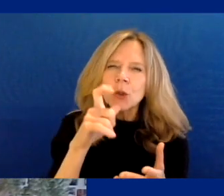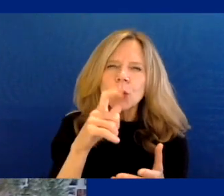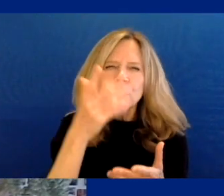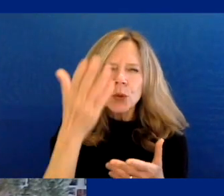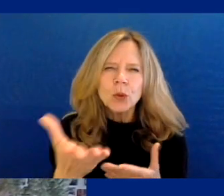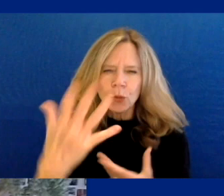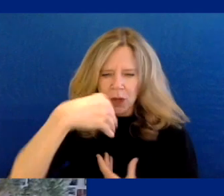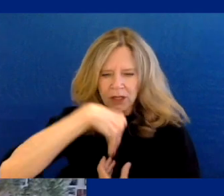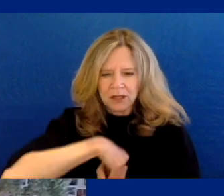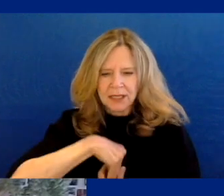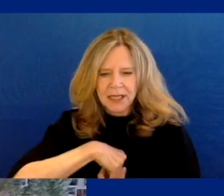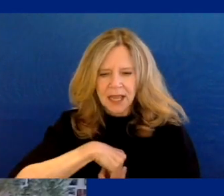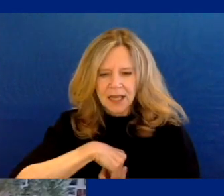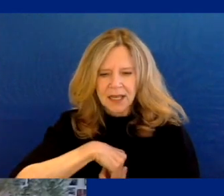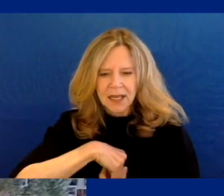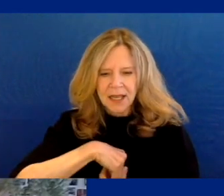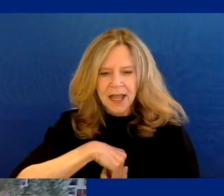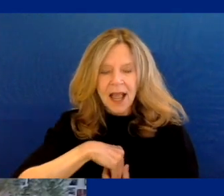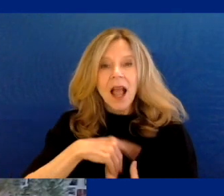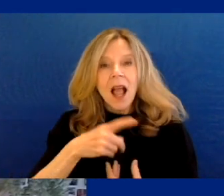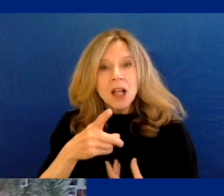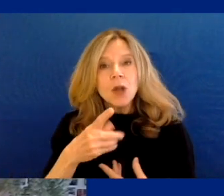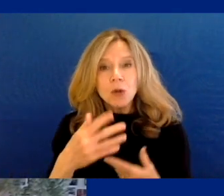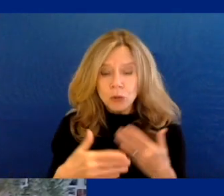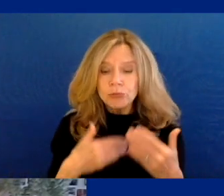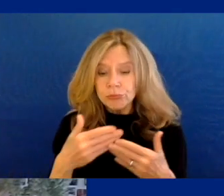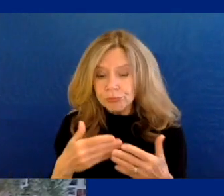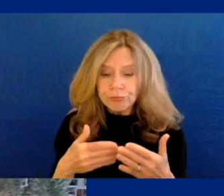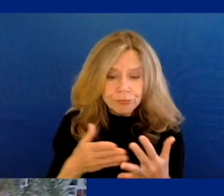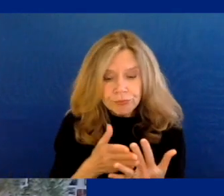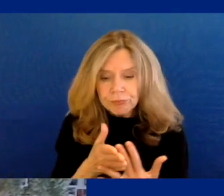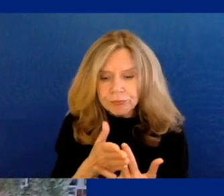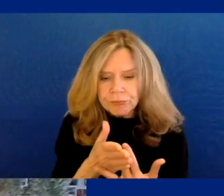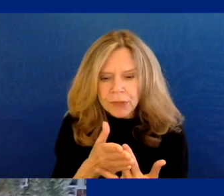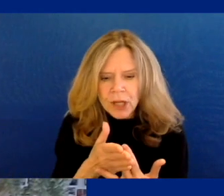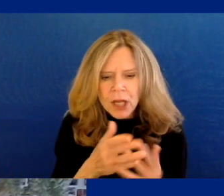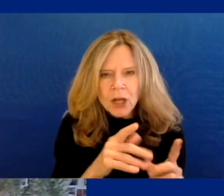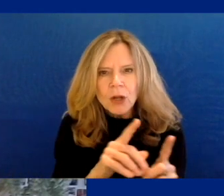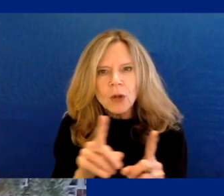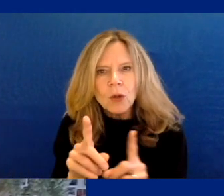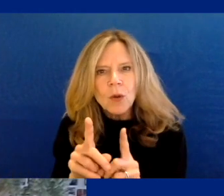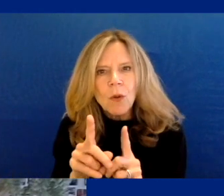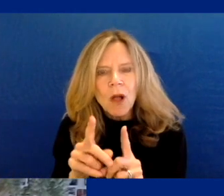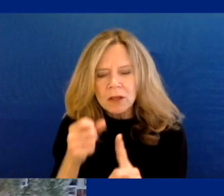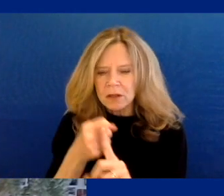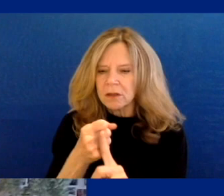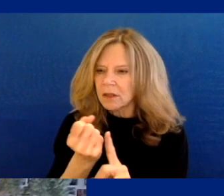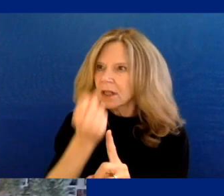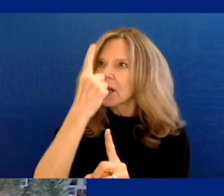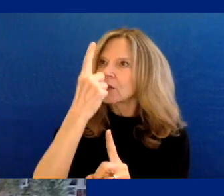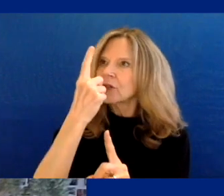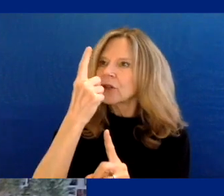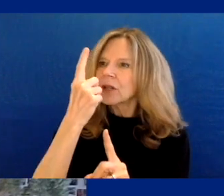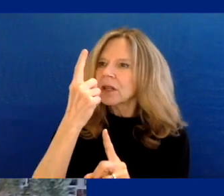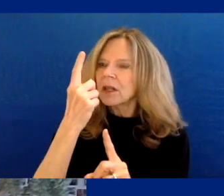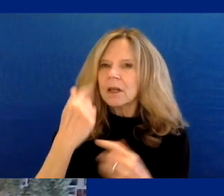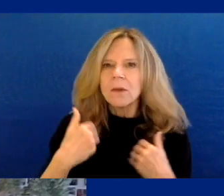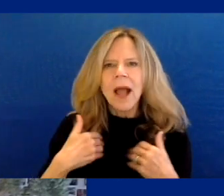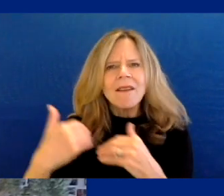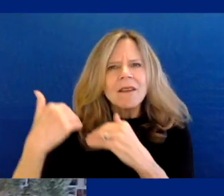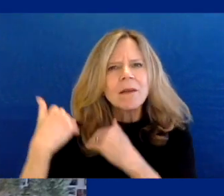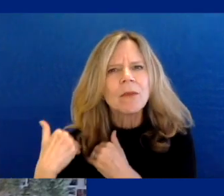That is you. Except that then along the way, you understood the profound